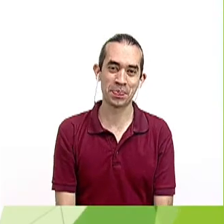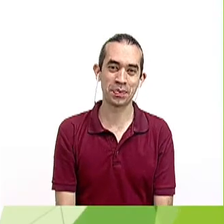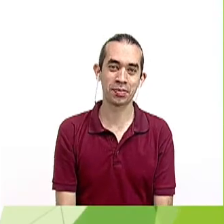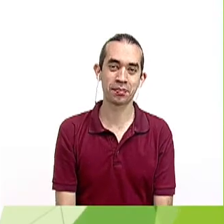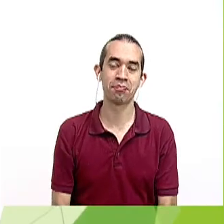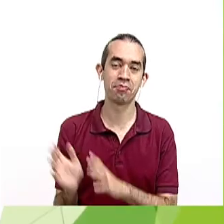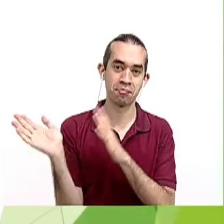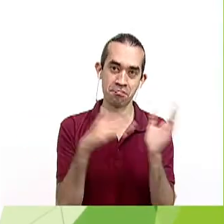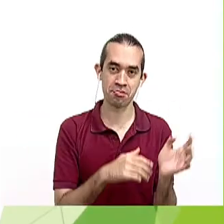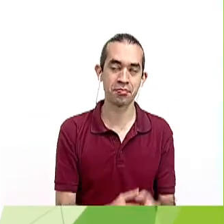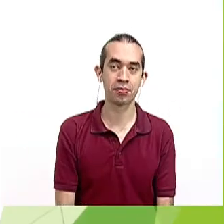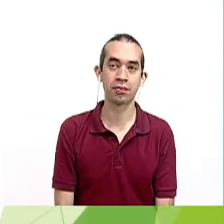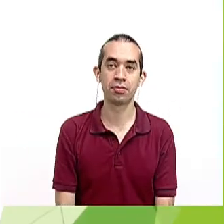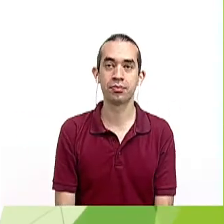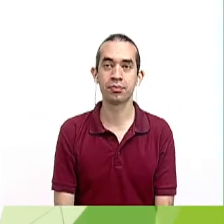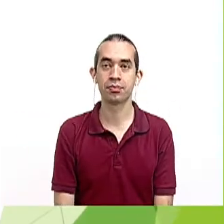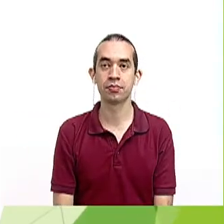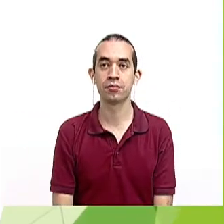Next one.